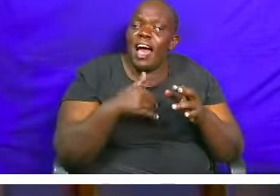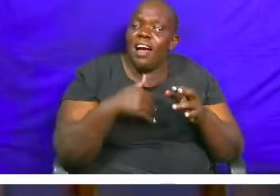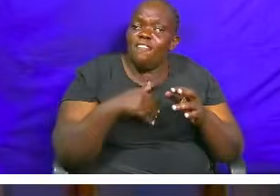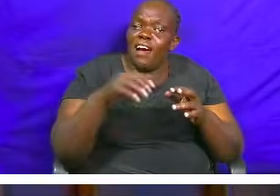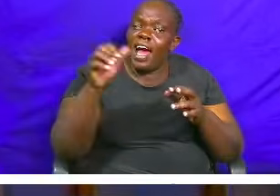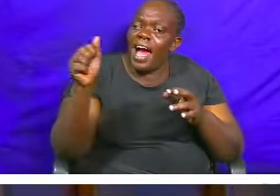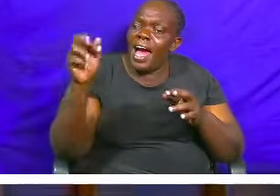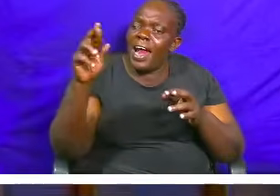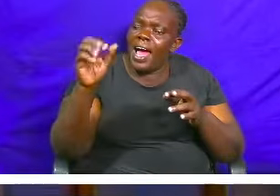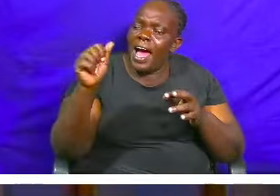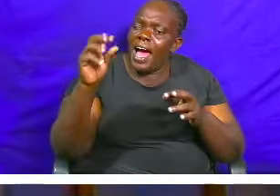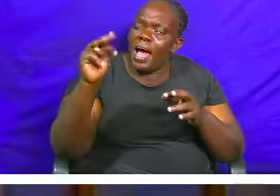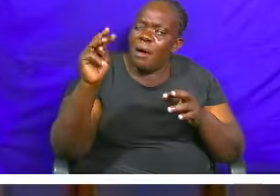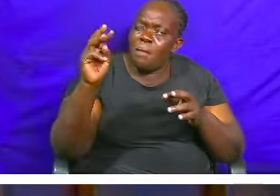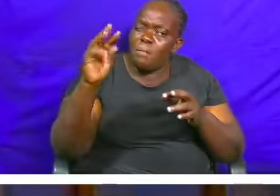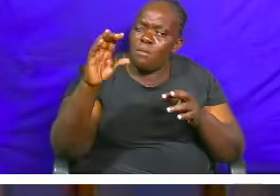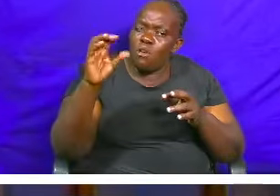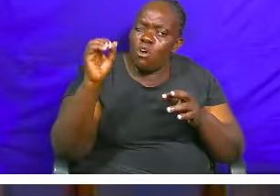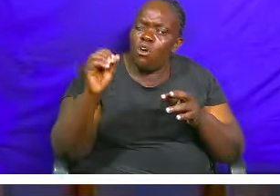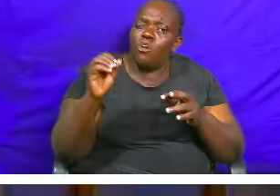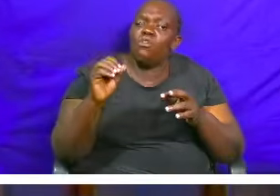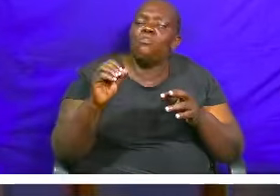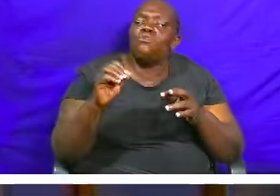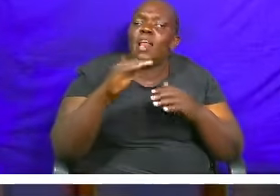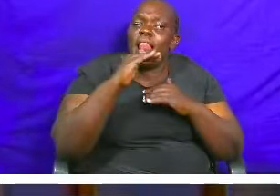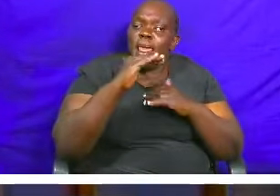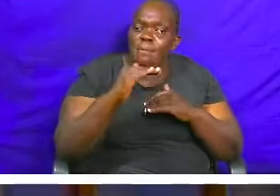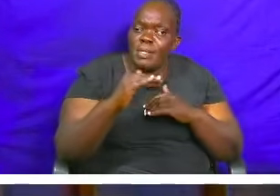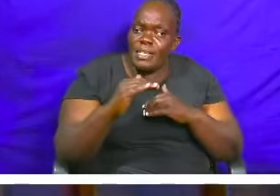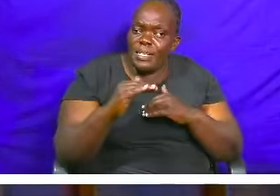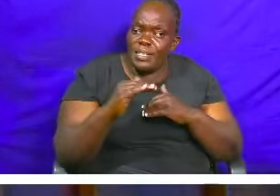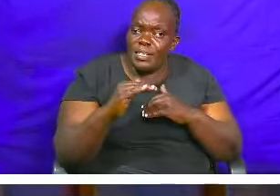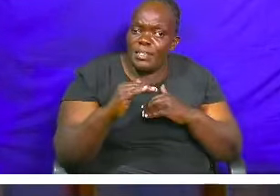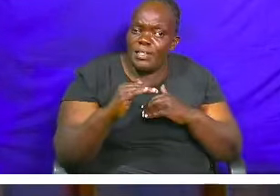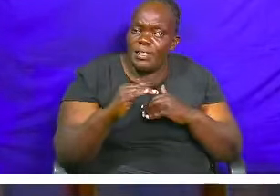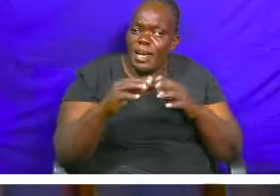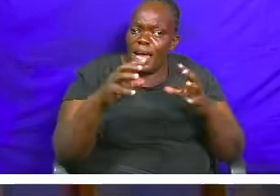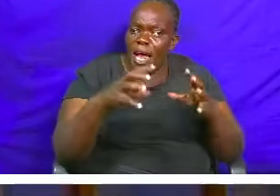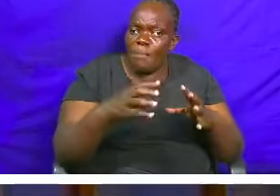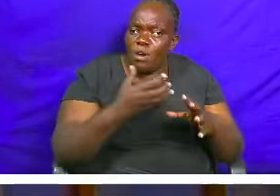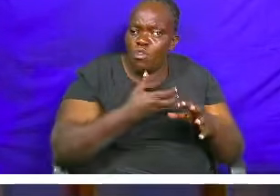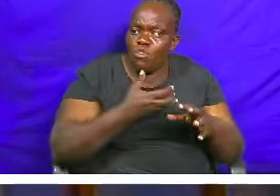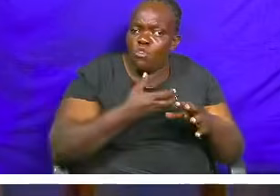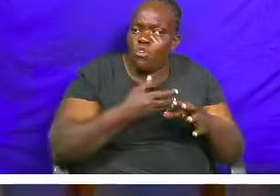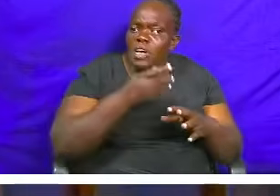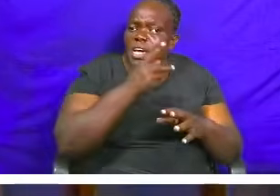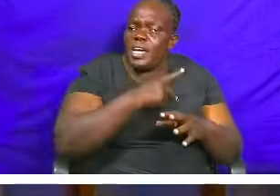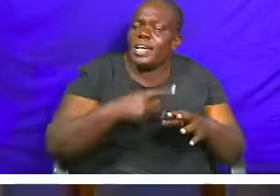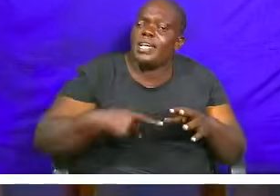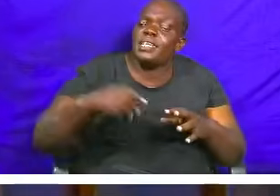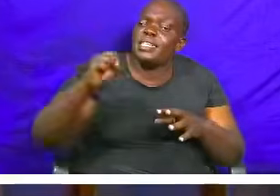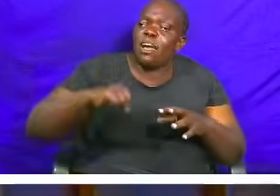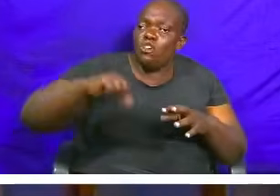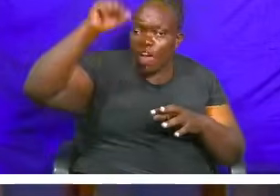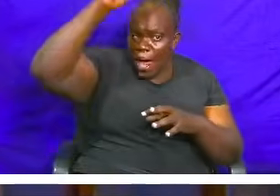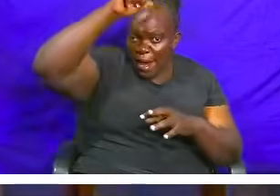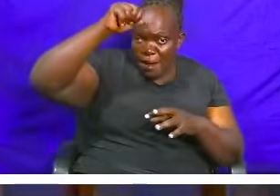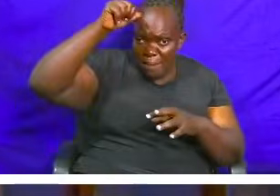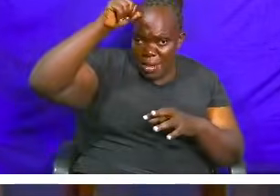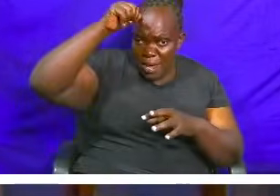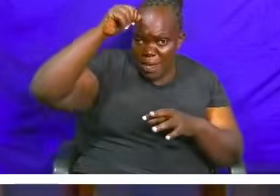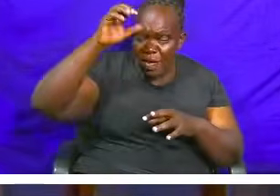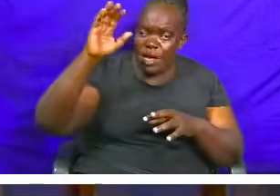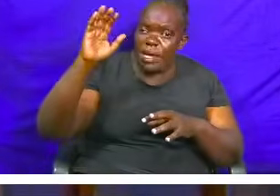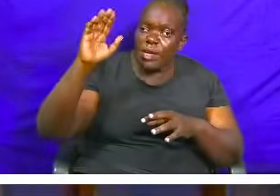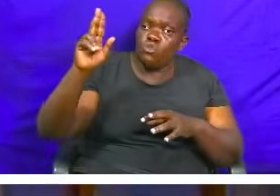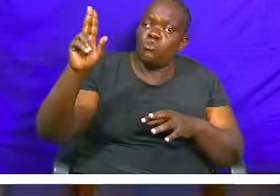Aramco, Aramco Trading Fujairah Limited, which is a company owned by the Kingdom of Saudi Arabia. Then the UAE